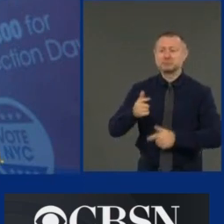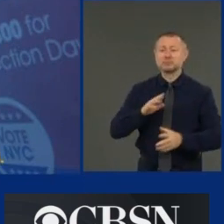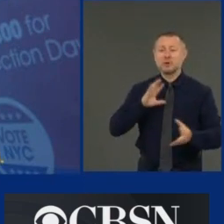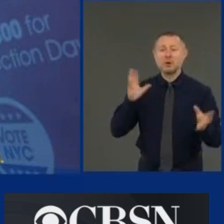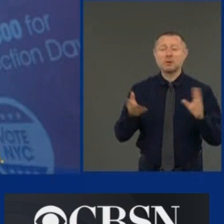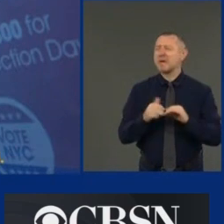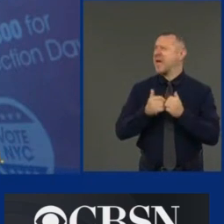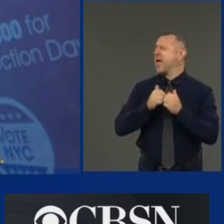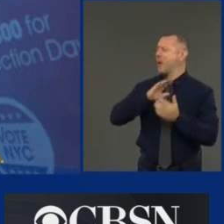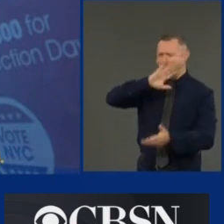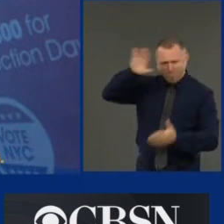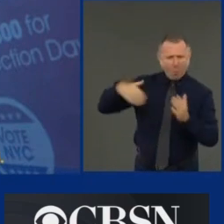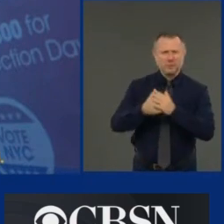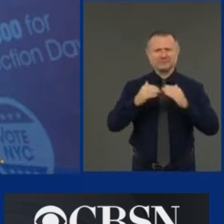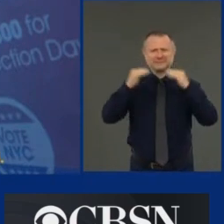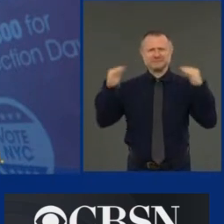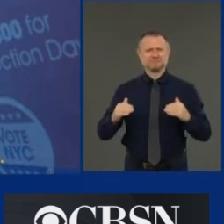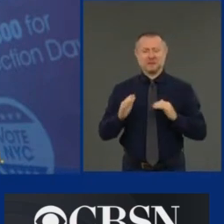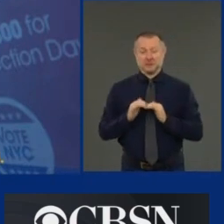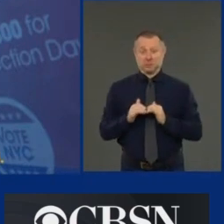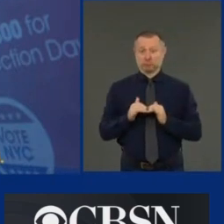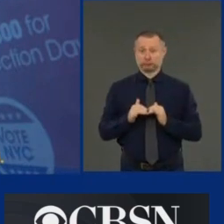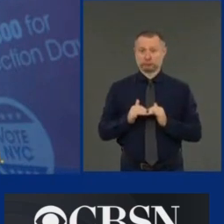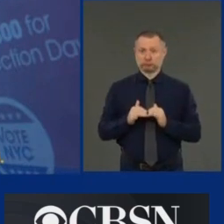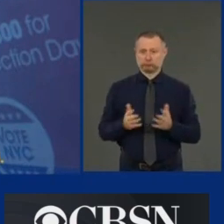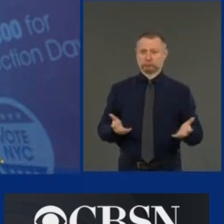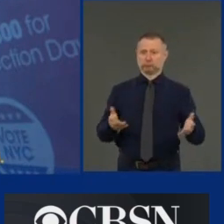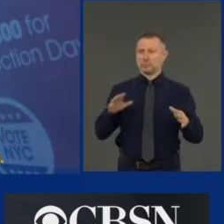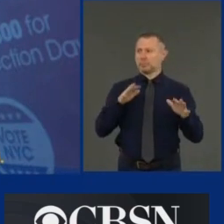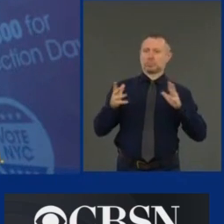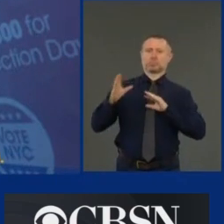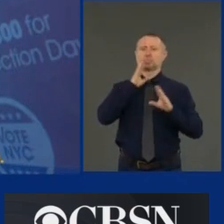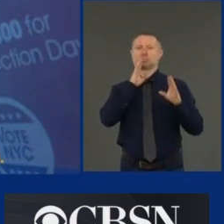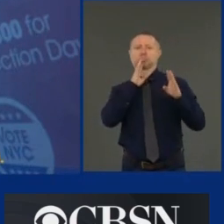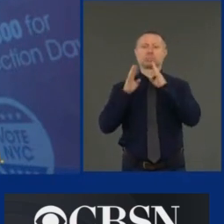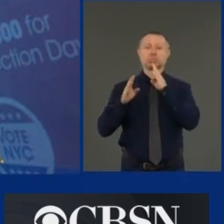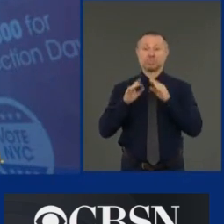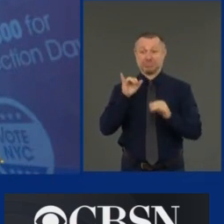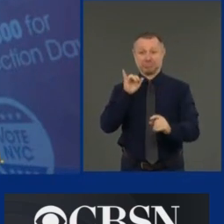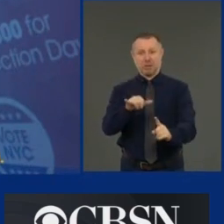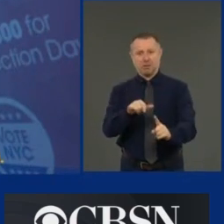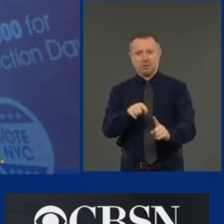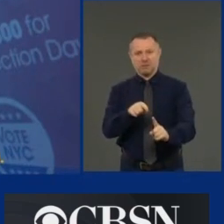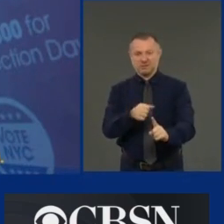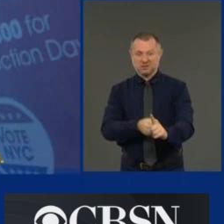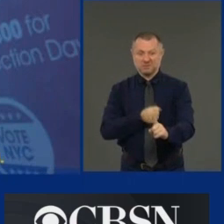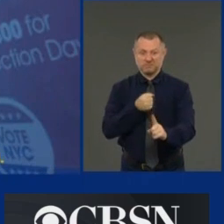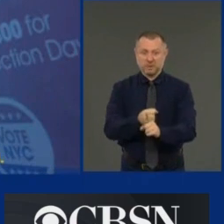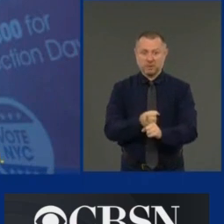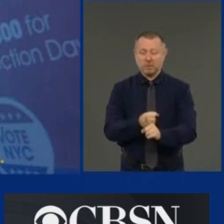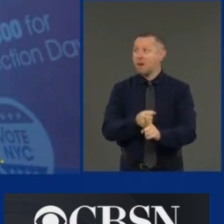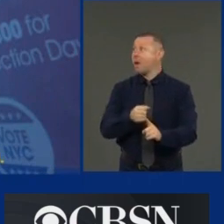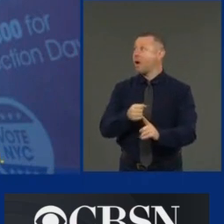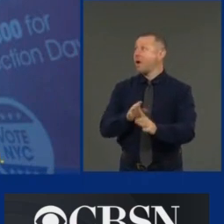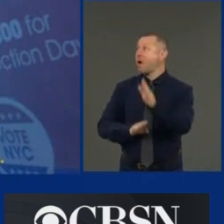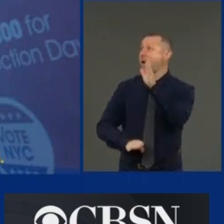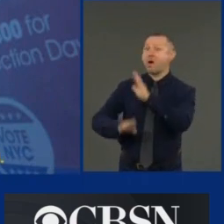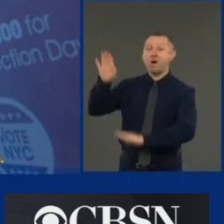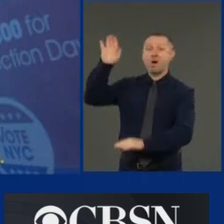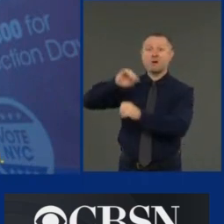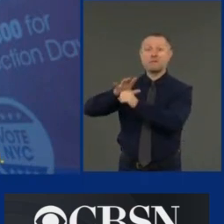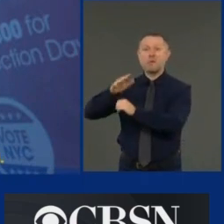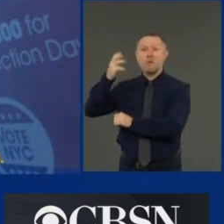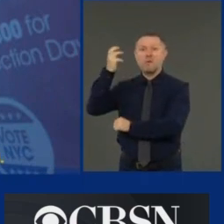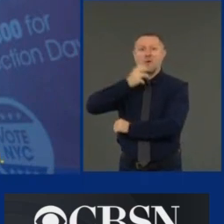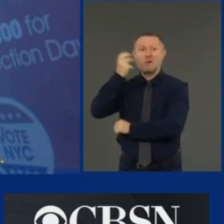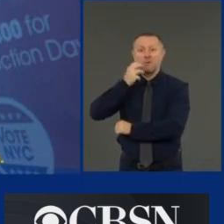about disinfecting a transit system in the middle of a COVID crisis. But they did that. Phil Lang is here